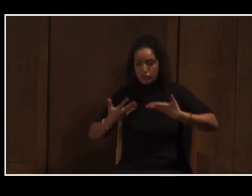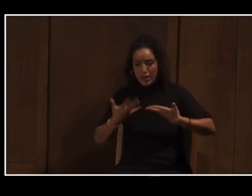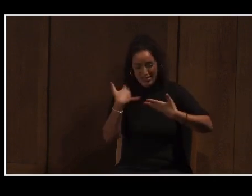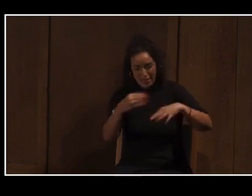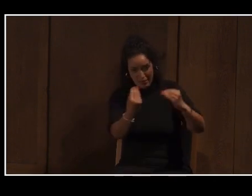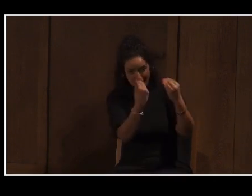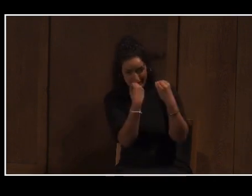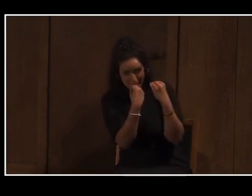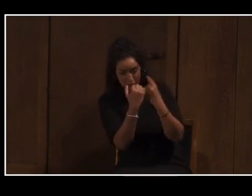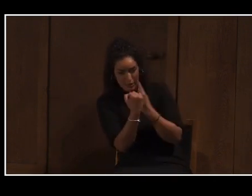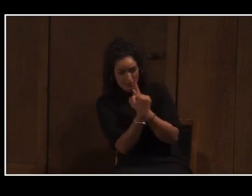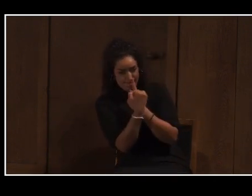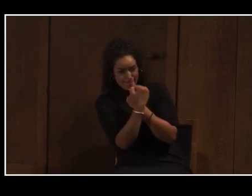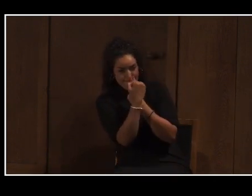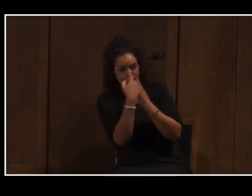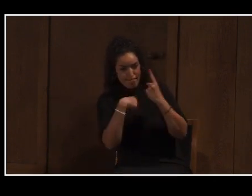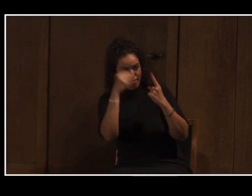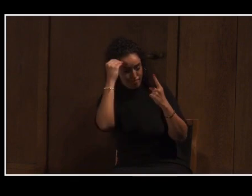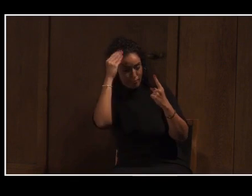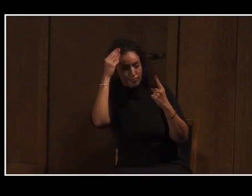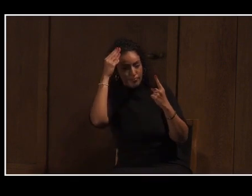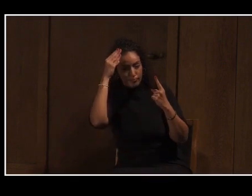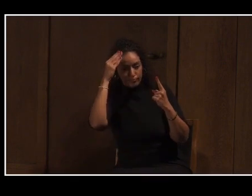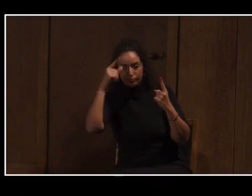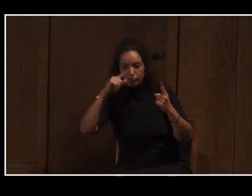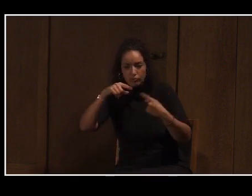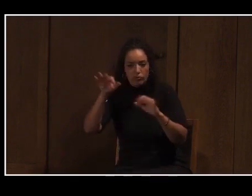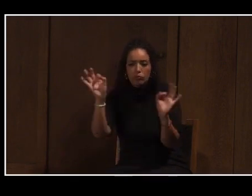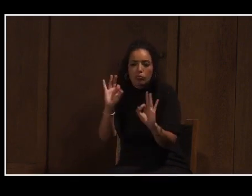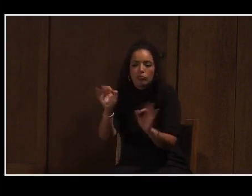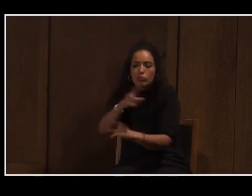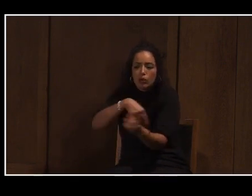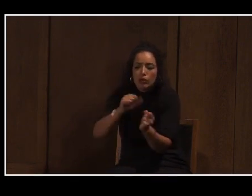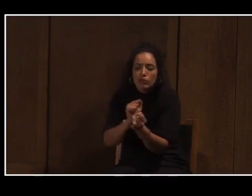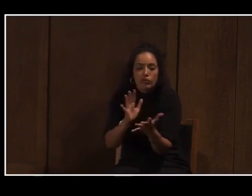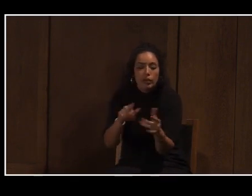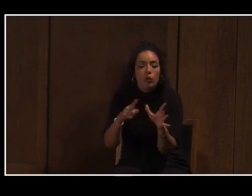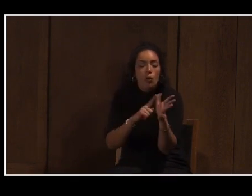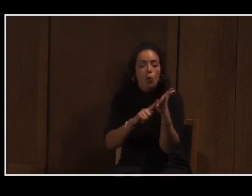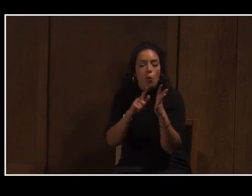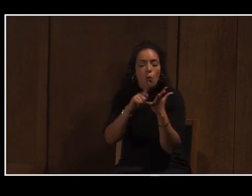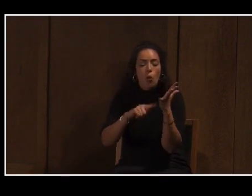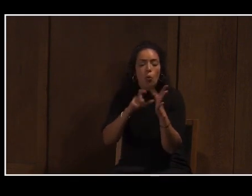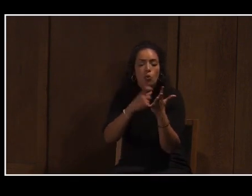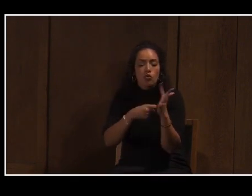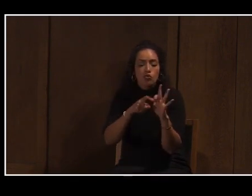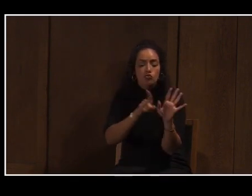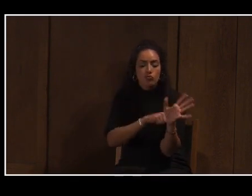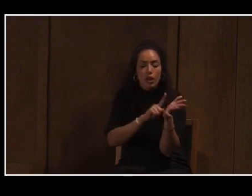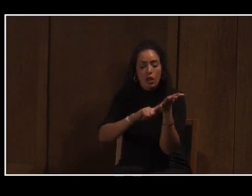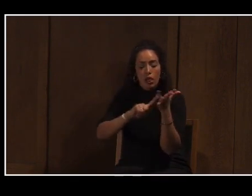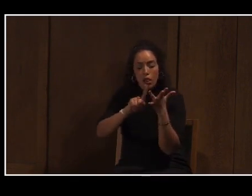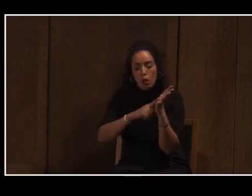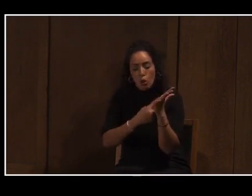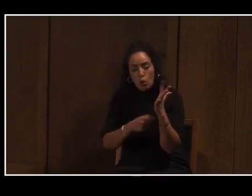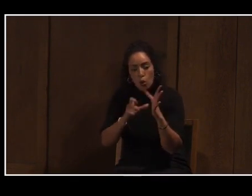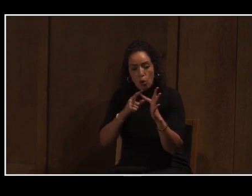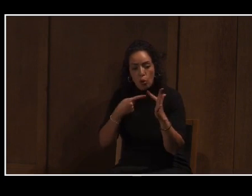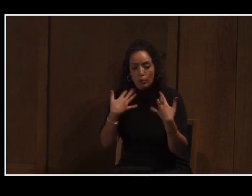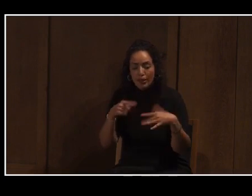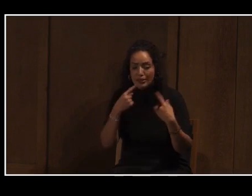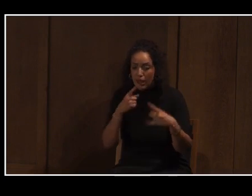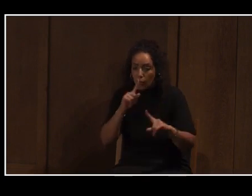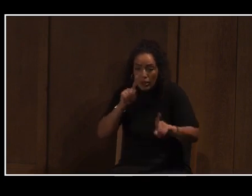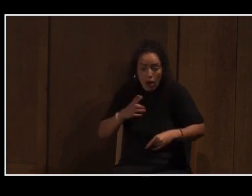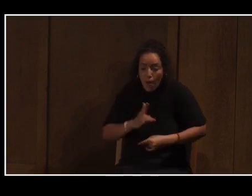say about that. Like, we're not free, as Audre Lorde said, can't be free while any woman is unfree,